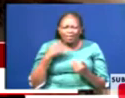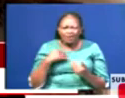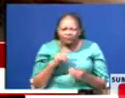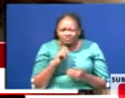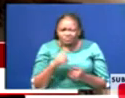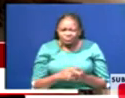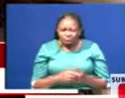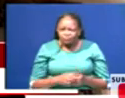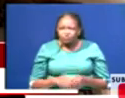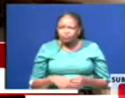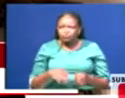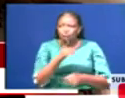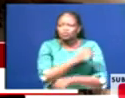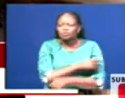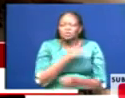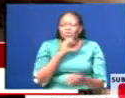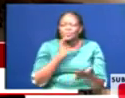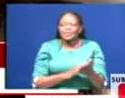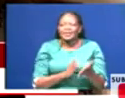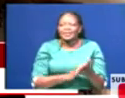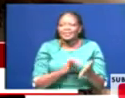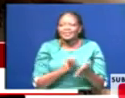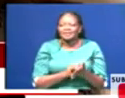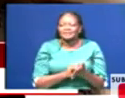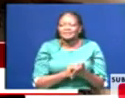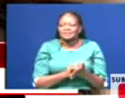According to the doctor's recommendation, they said that